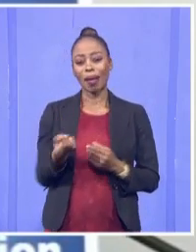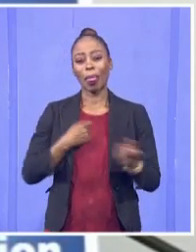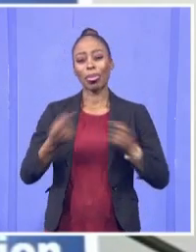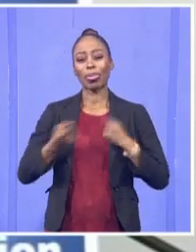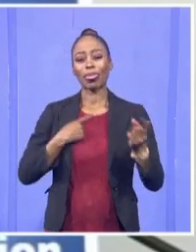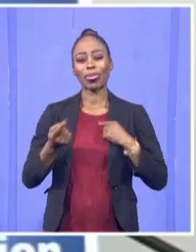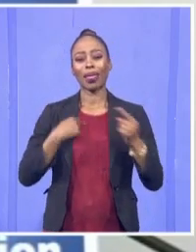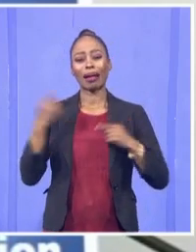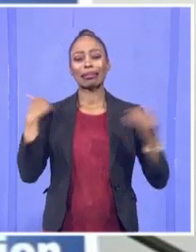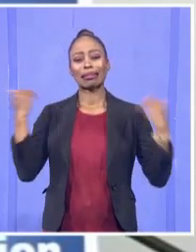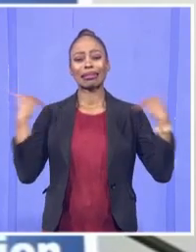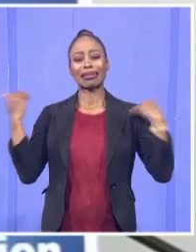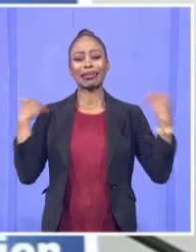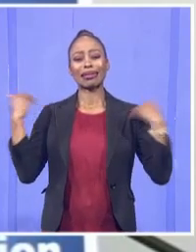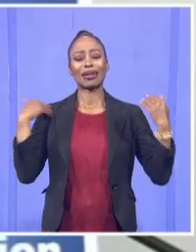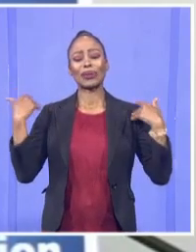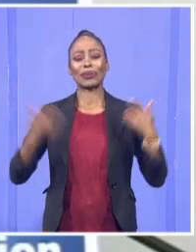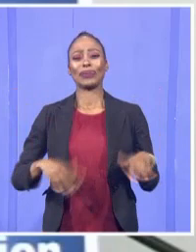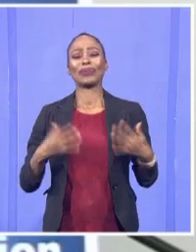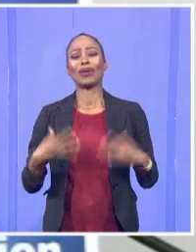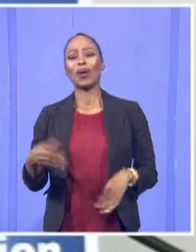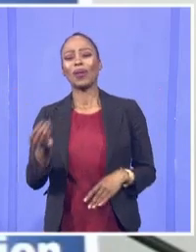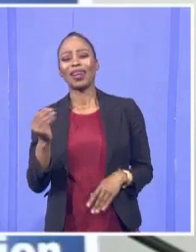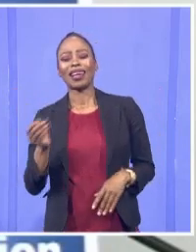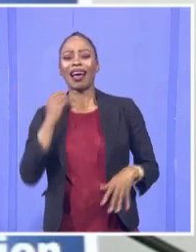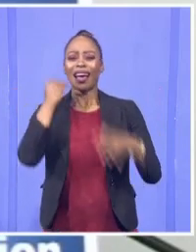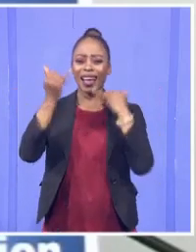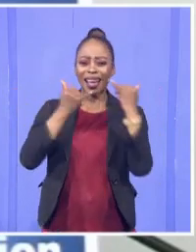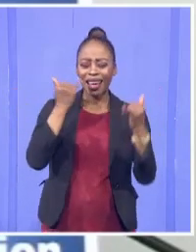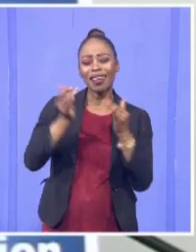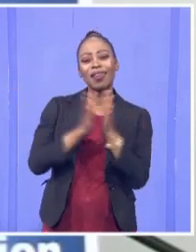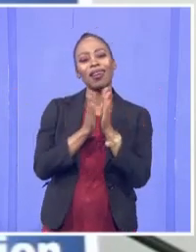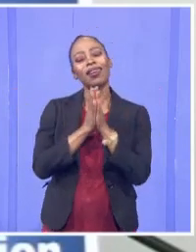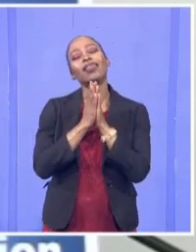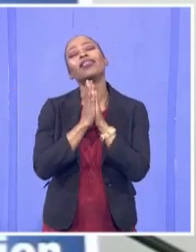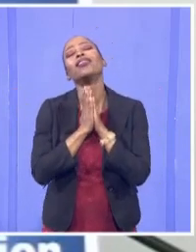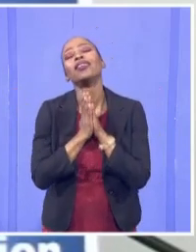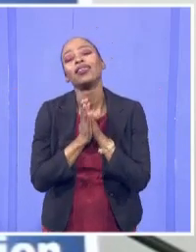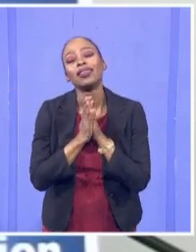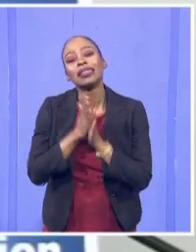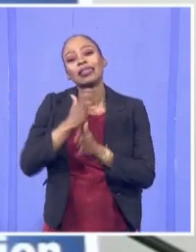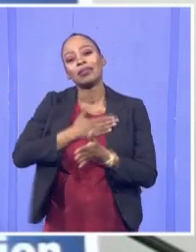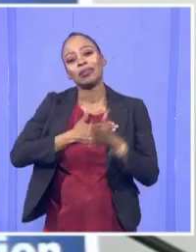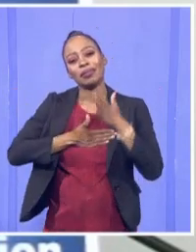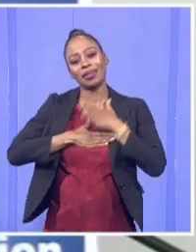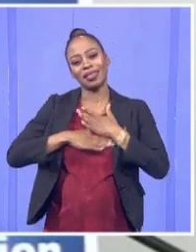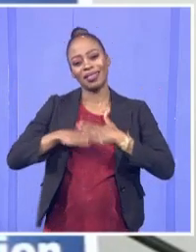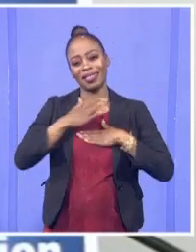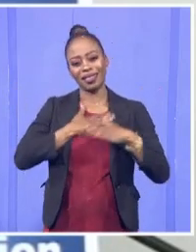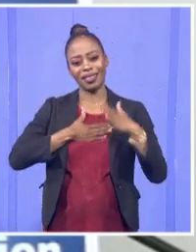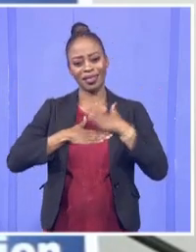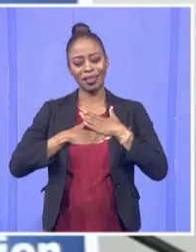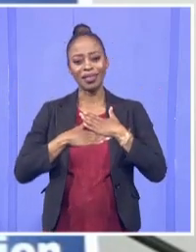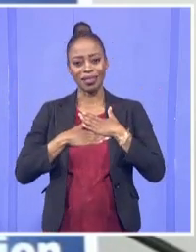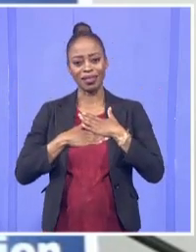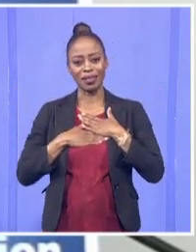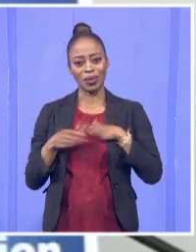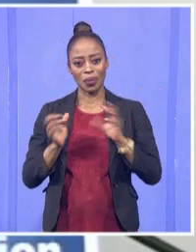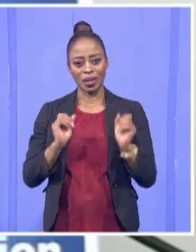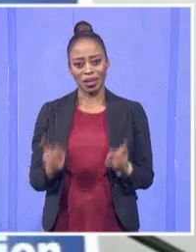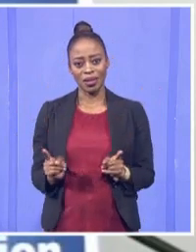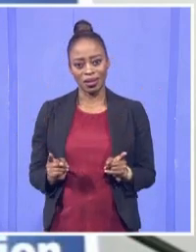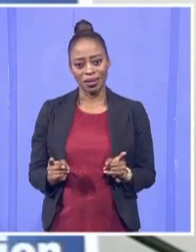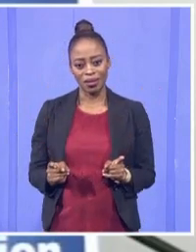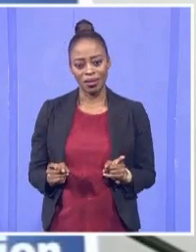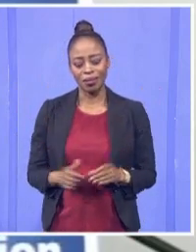course, and WhatsApp, and we are calling on parents to be patient as we deal with this high number